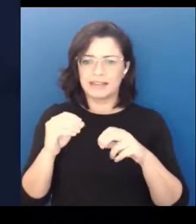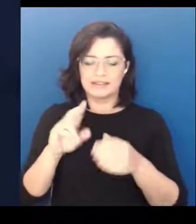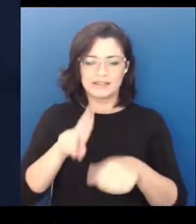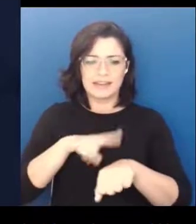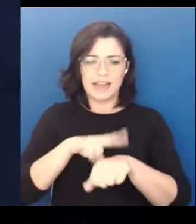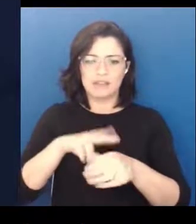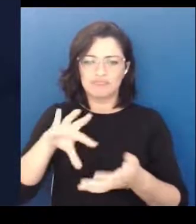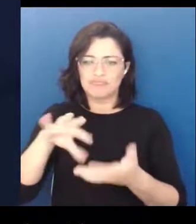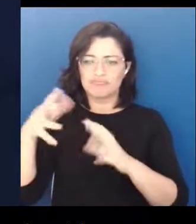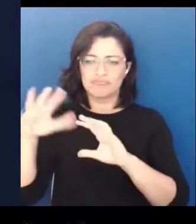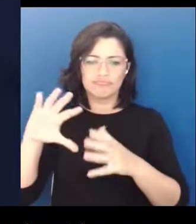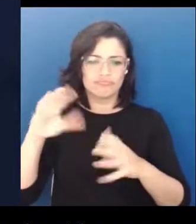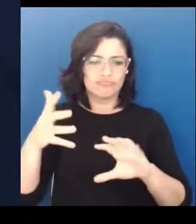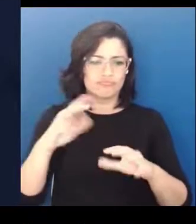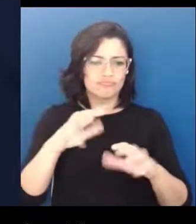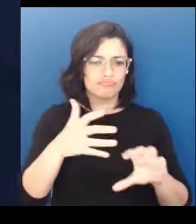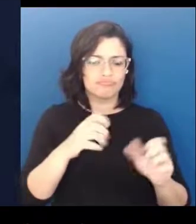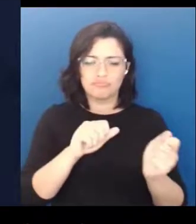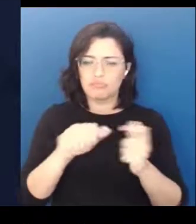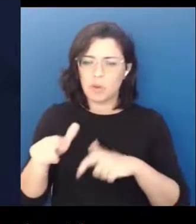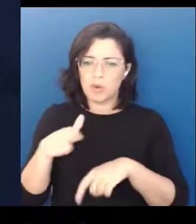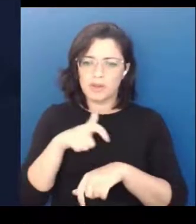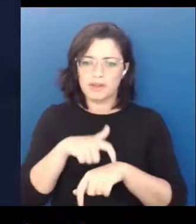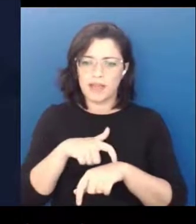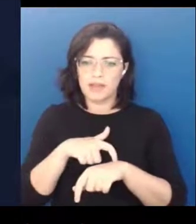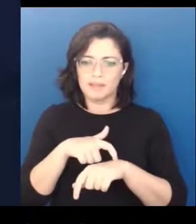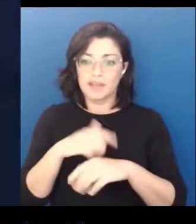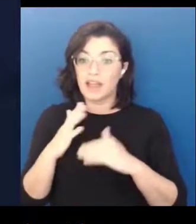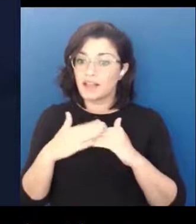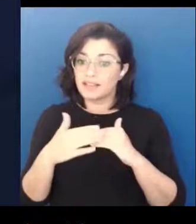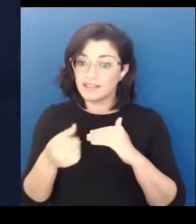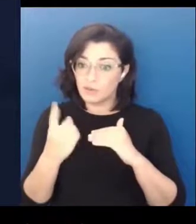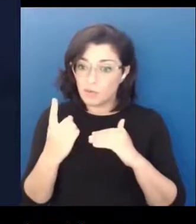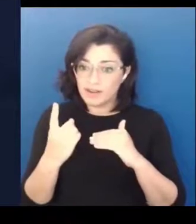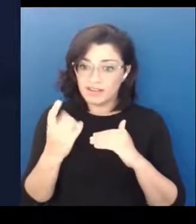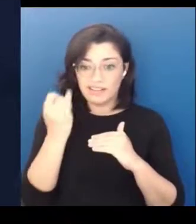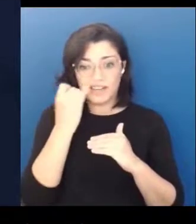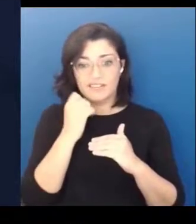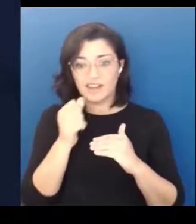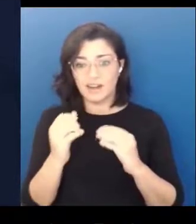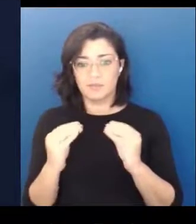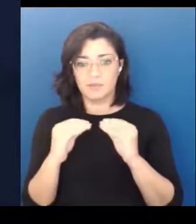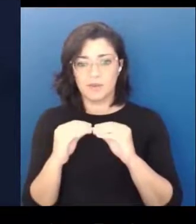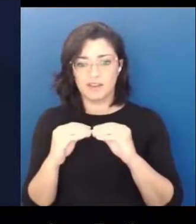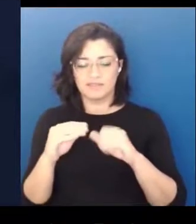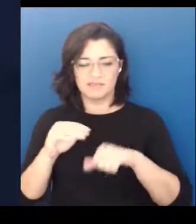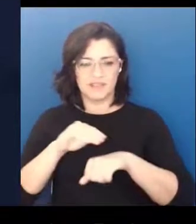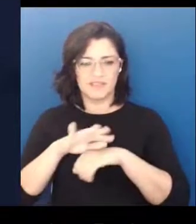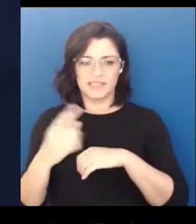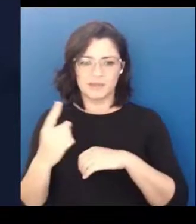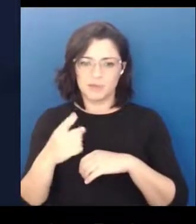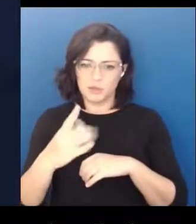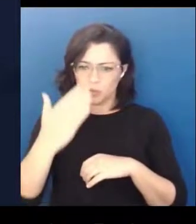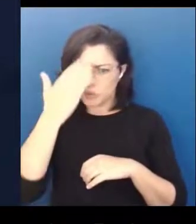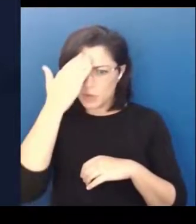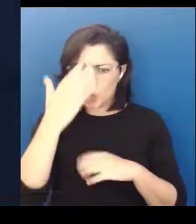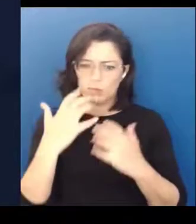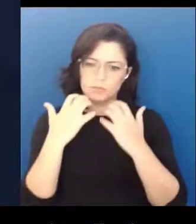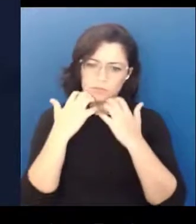likely affects you or someone you love. For those who rely on captioning, and that is the collective we